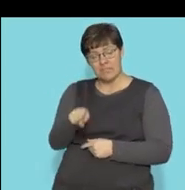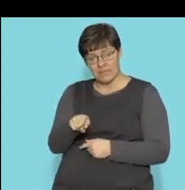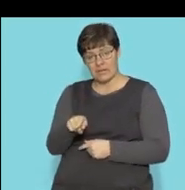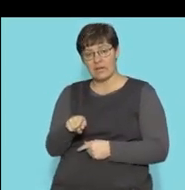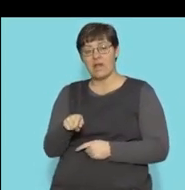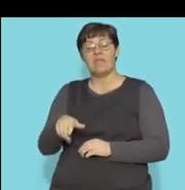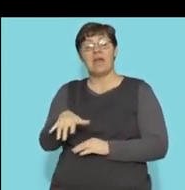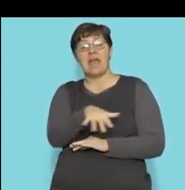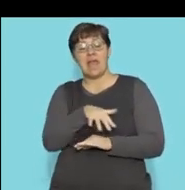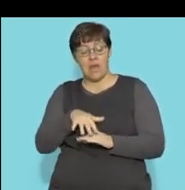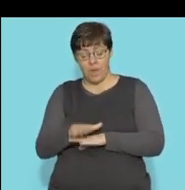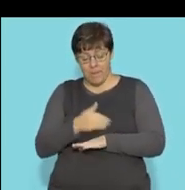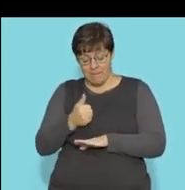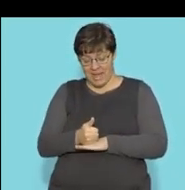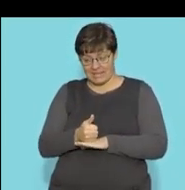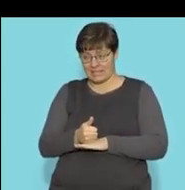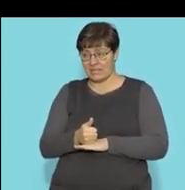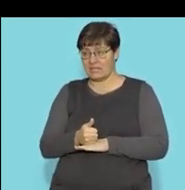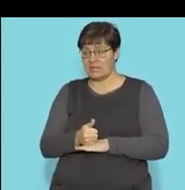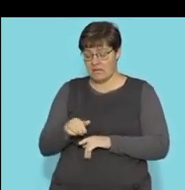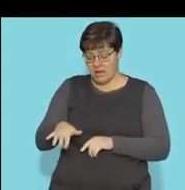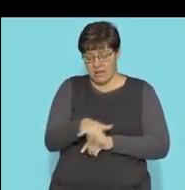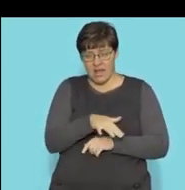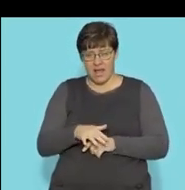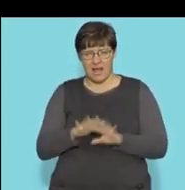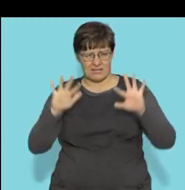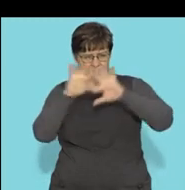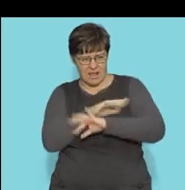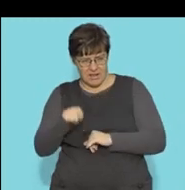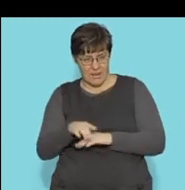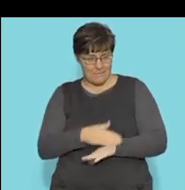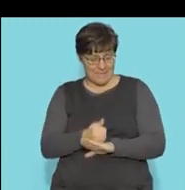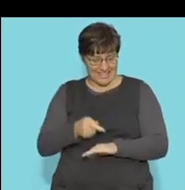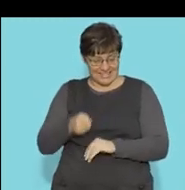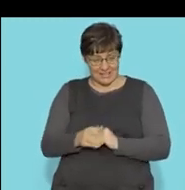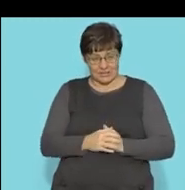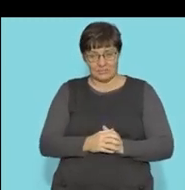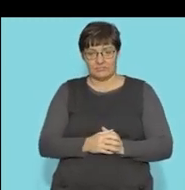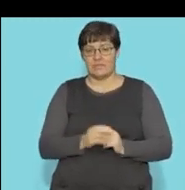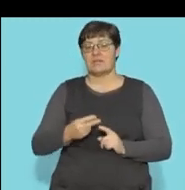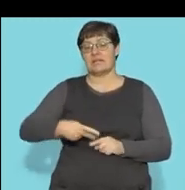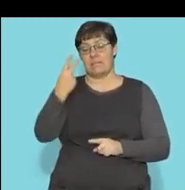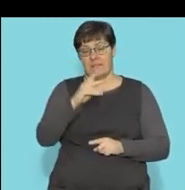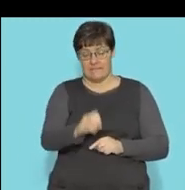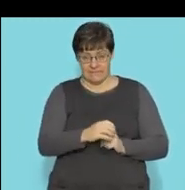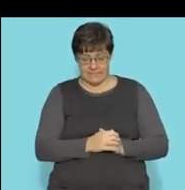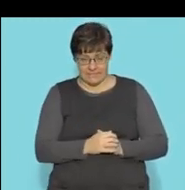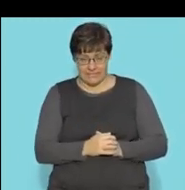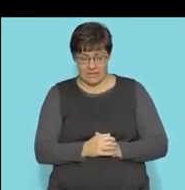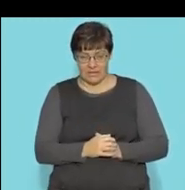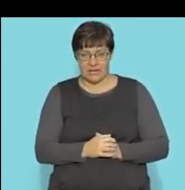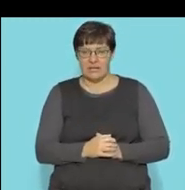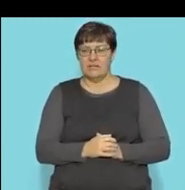cylinder if the area of the base, so it's the shaded region over here, which is my base, is doubled.